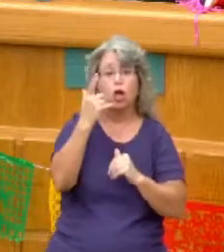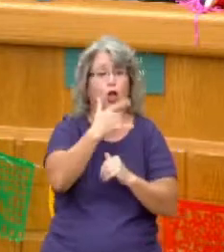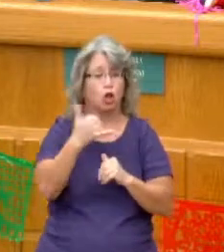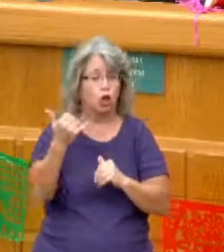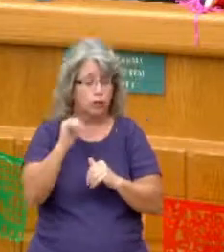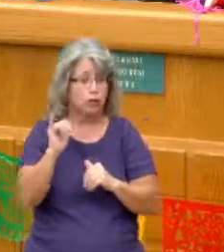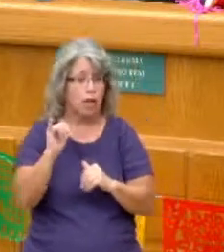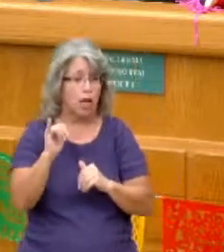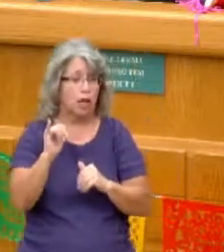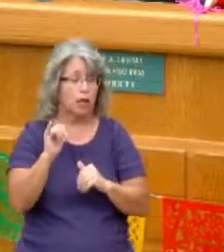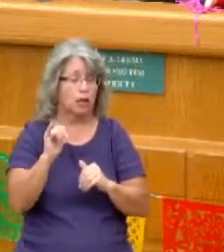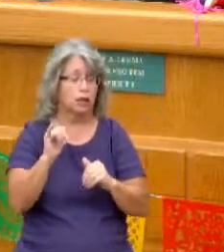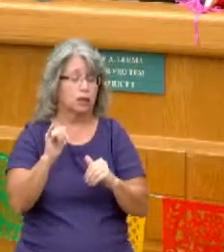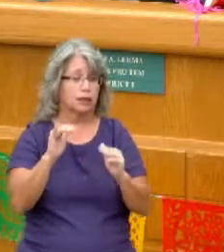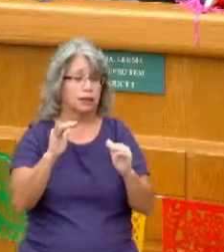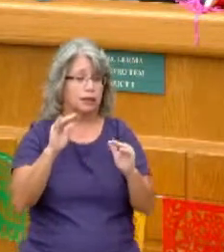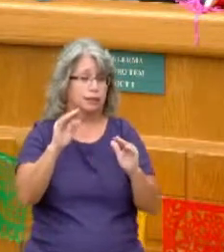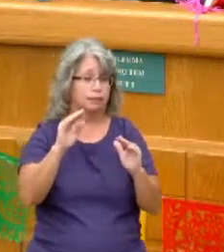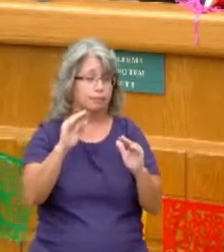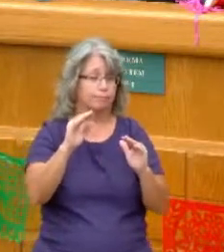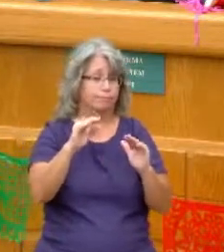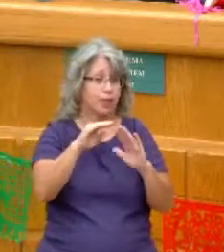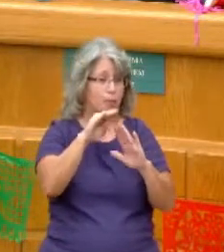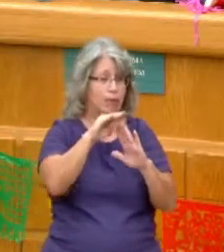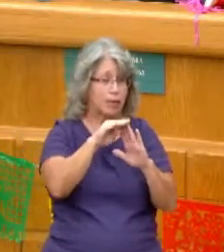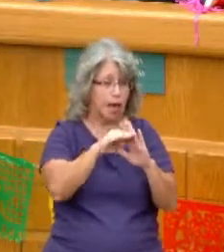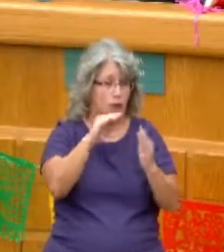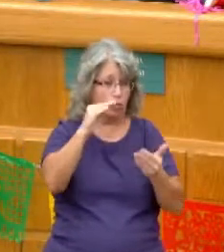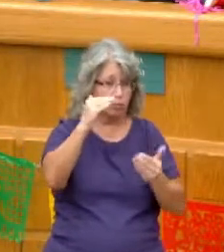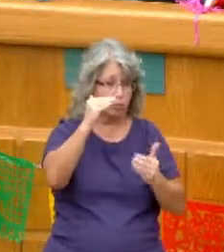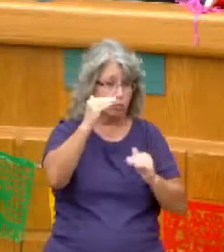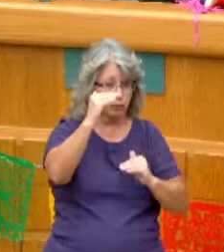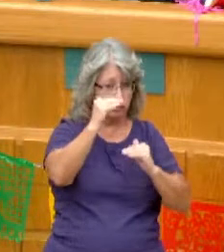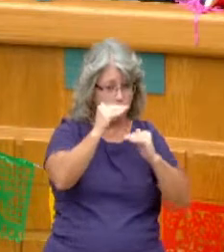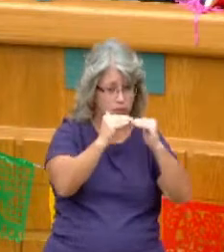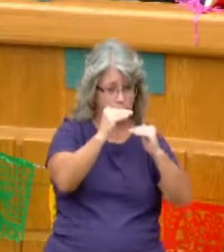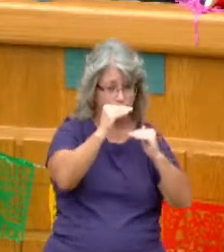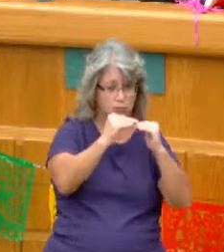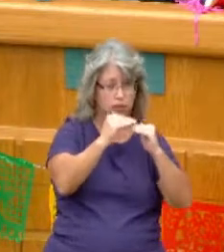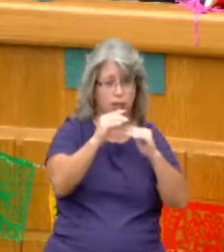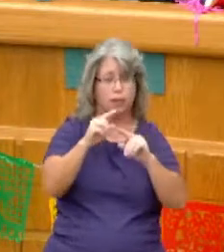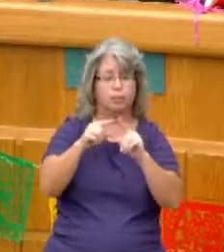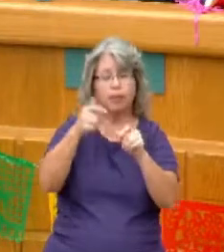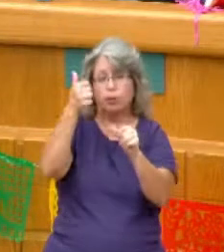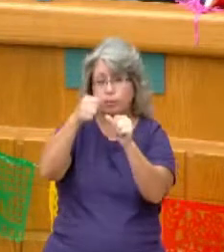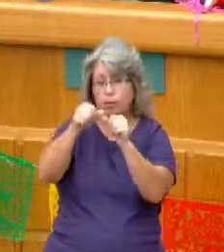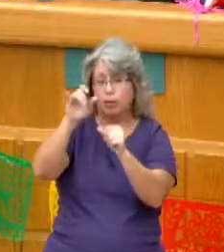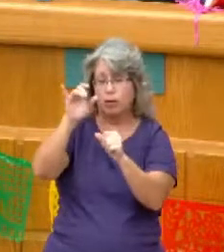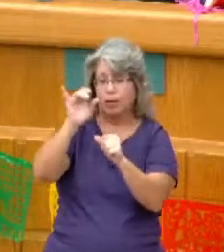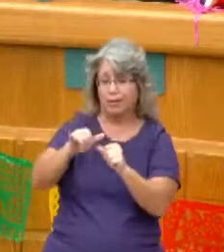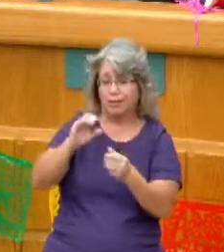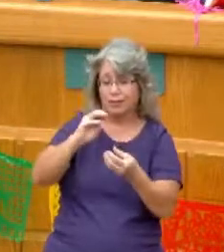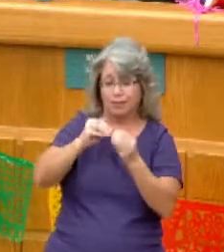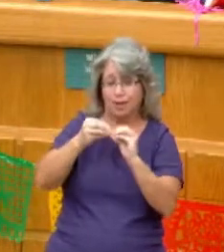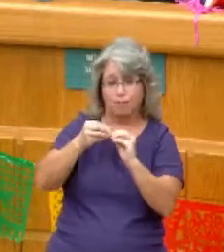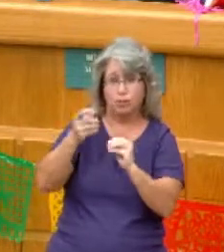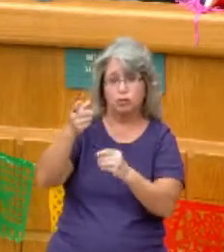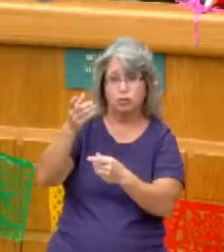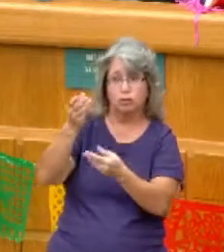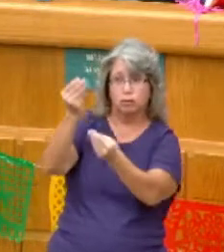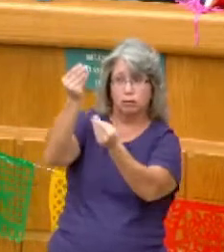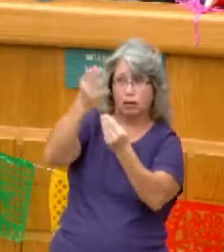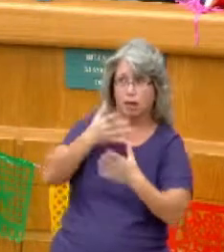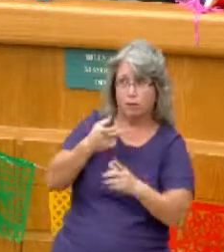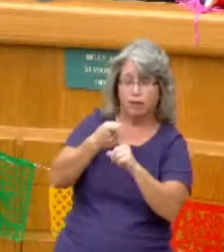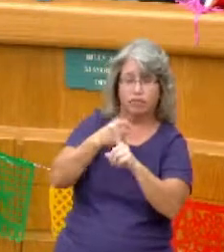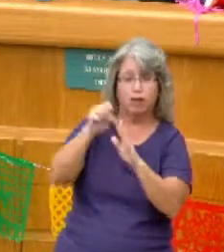of fatalities is obviously declining. However, this data comes from the state, and they're counting up the death certificates, and there's a